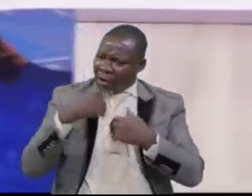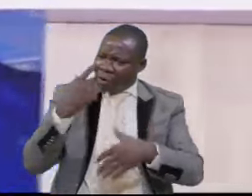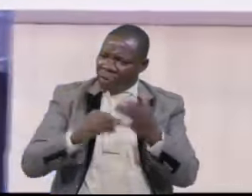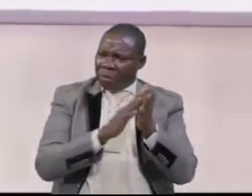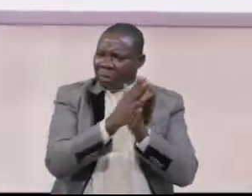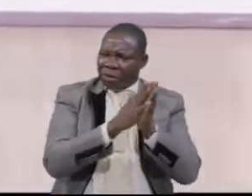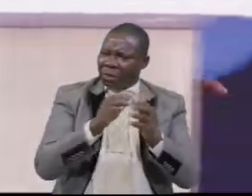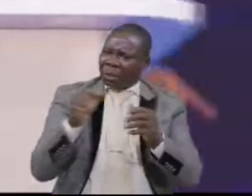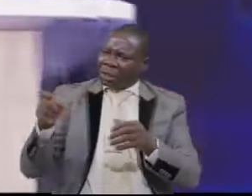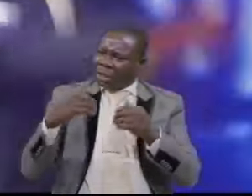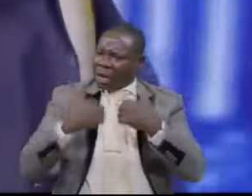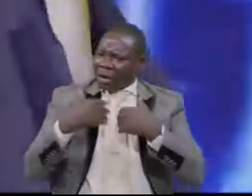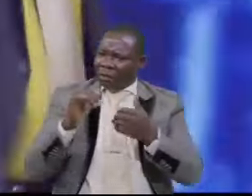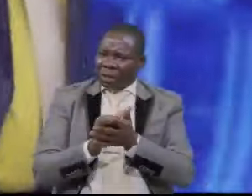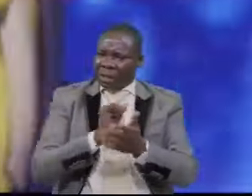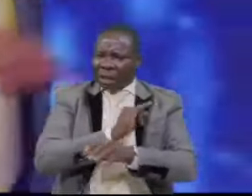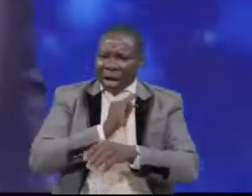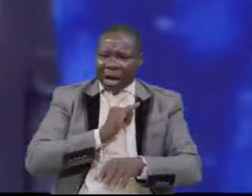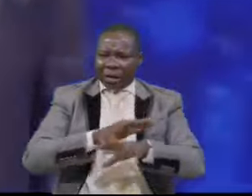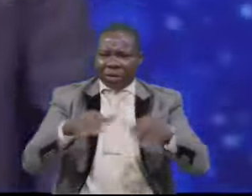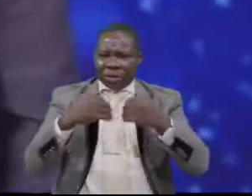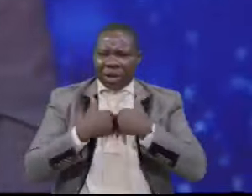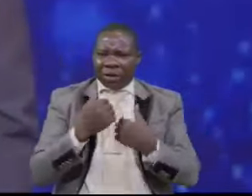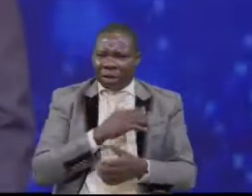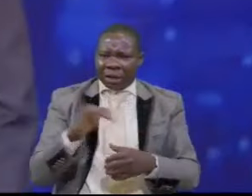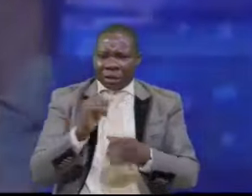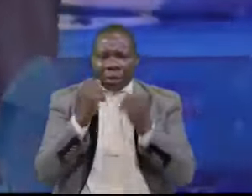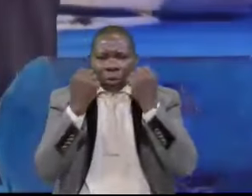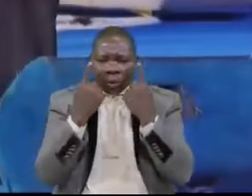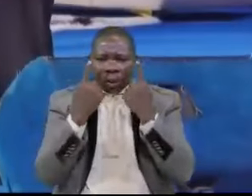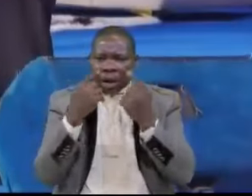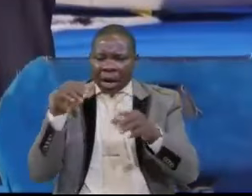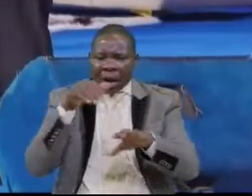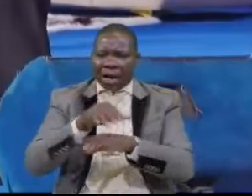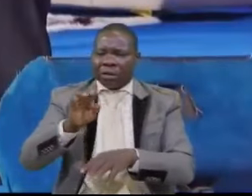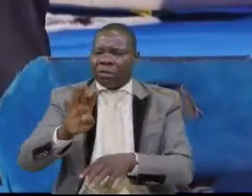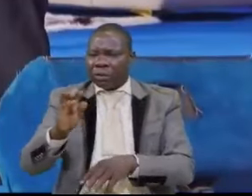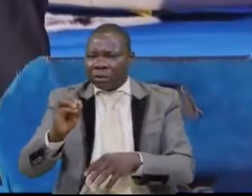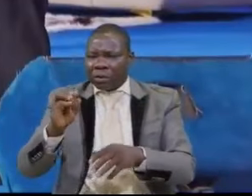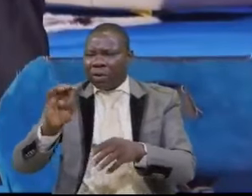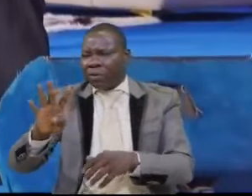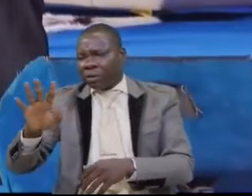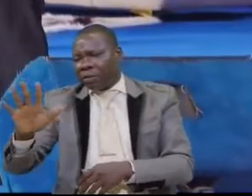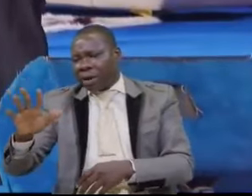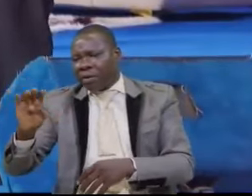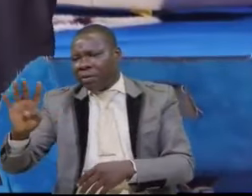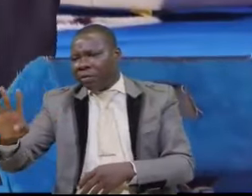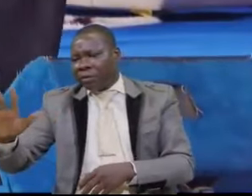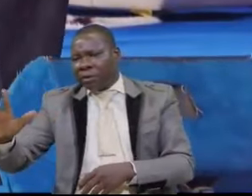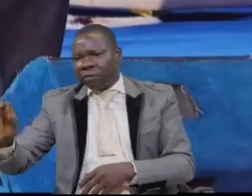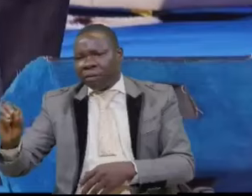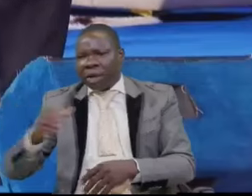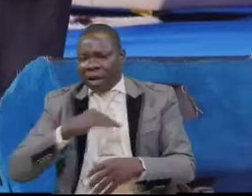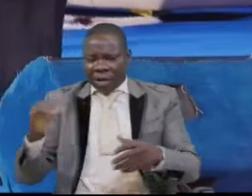he have that I don't have? And they wake up at 40, at 45, at 50, and then they start. I've